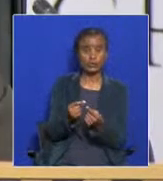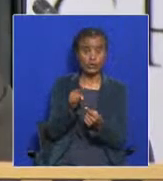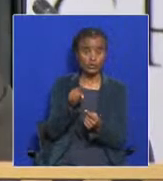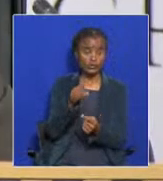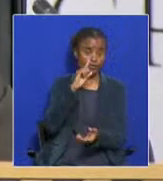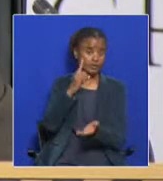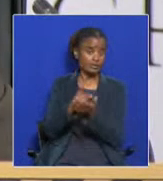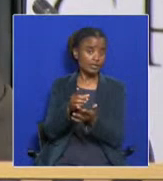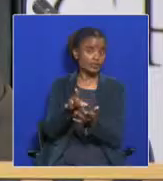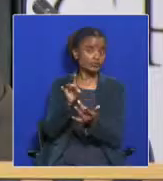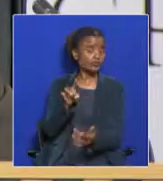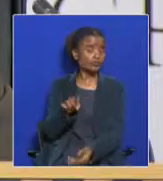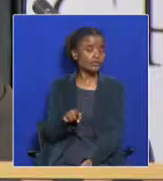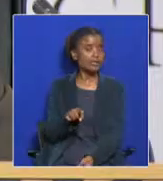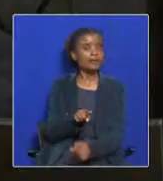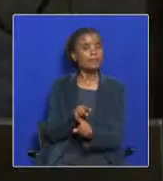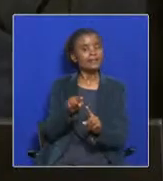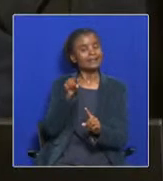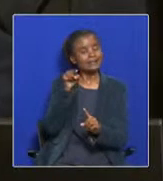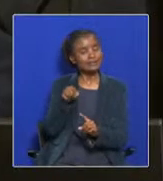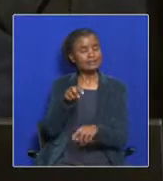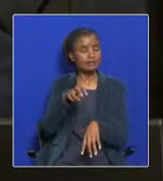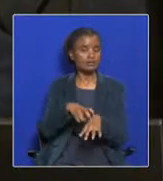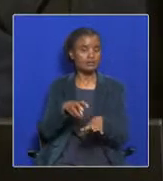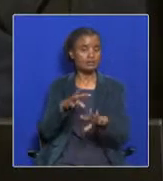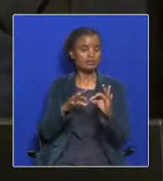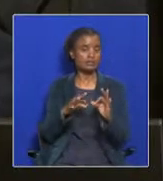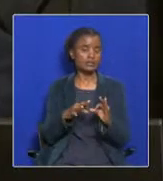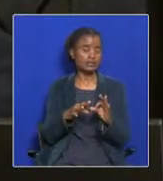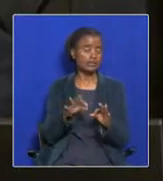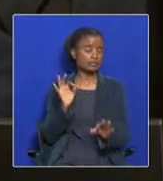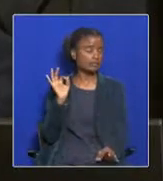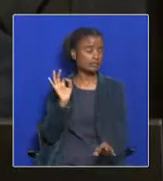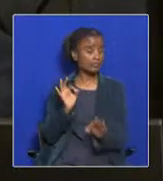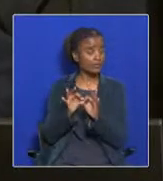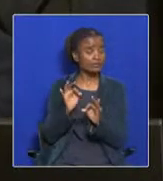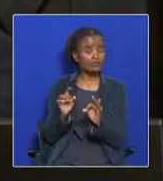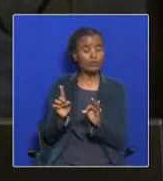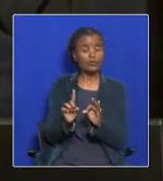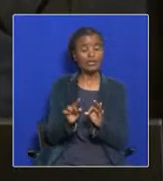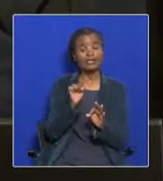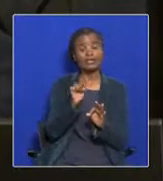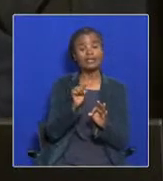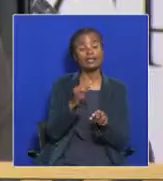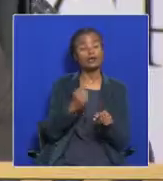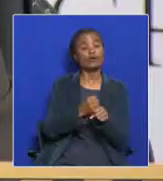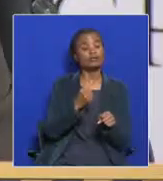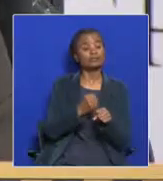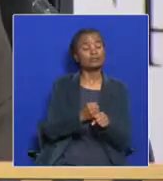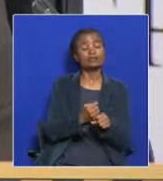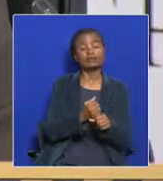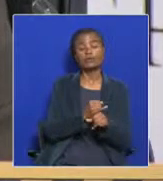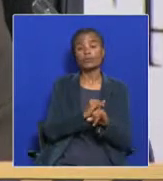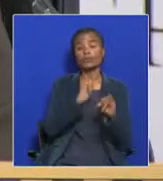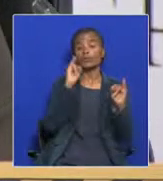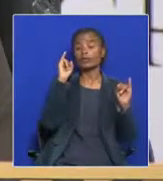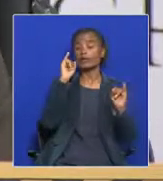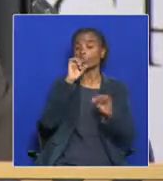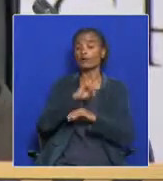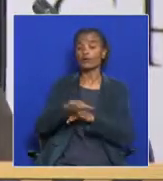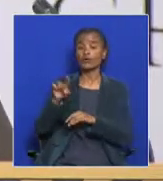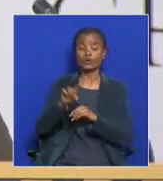explanation, especially in an operation that goes so horribly wrong, where you come in from